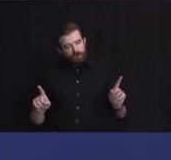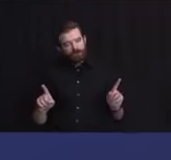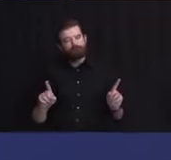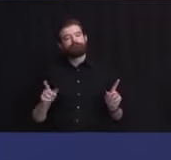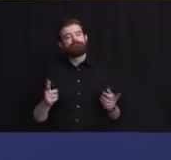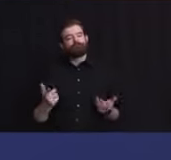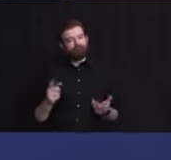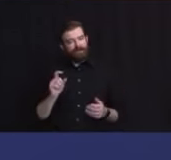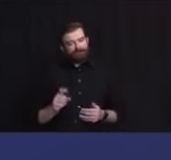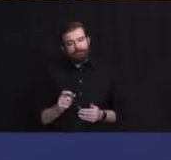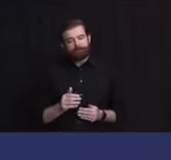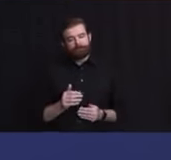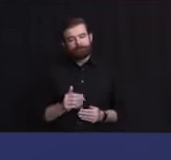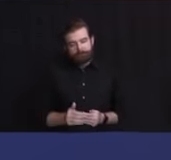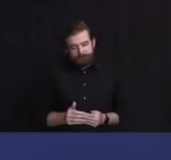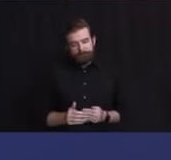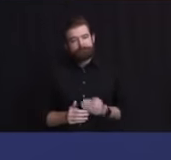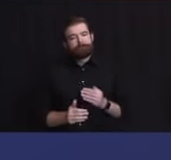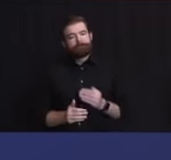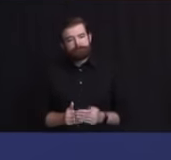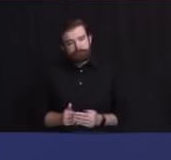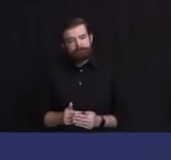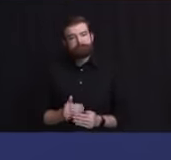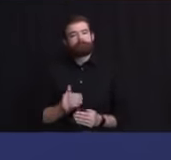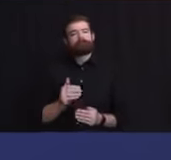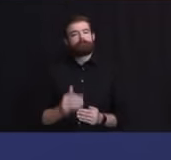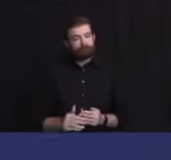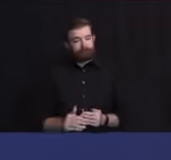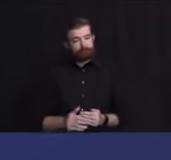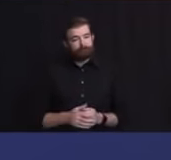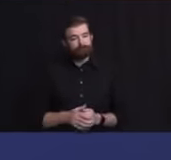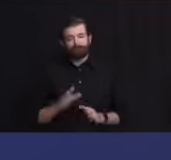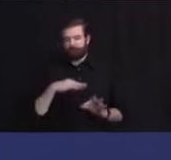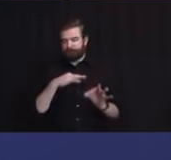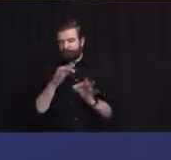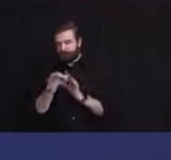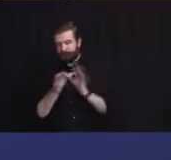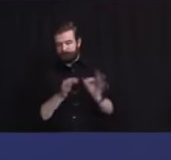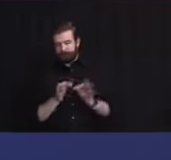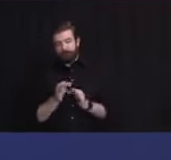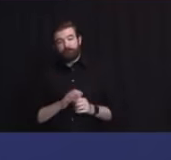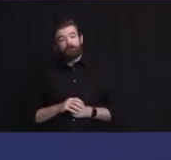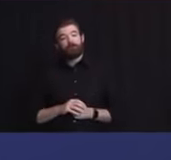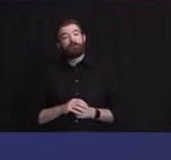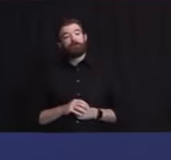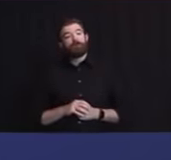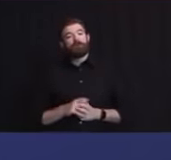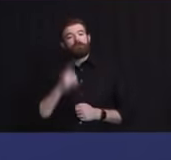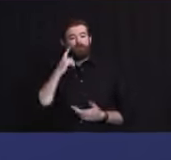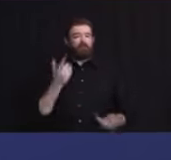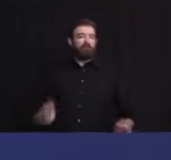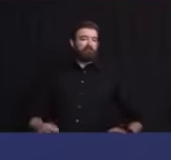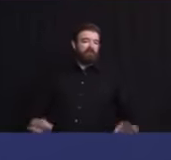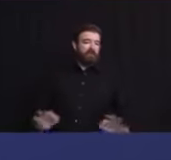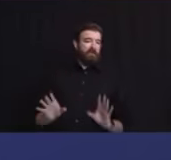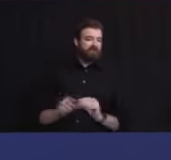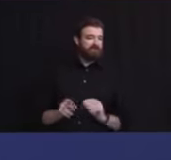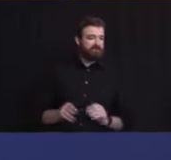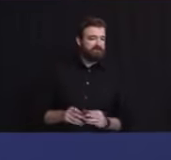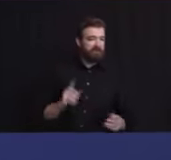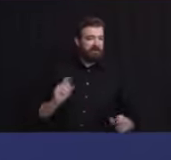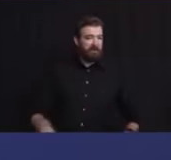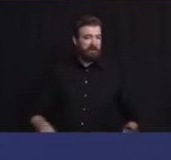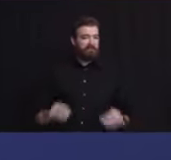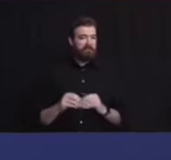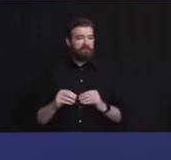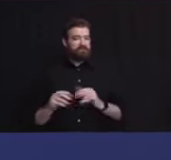direction. And let me just walk you through why this may be a bigger step than it appears. And I'll